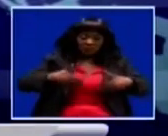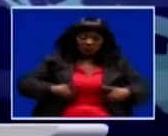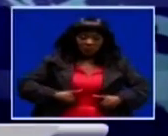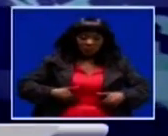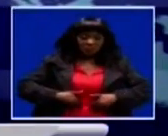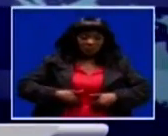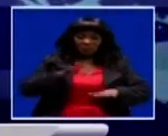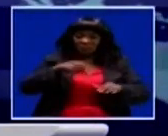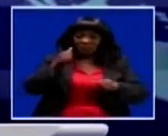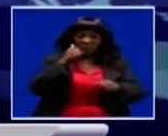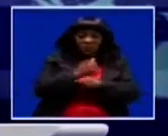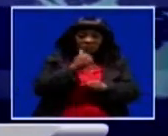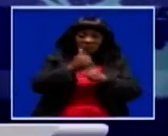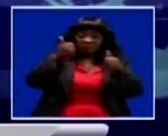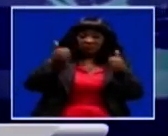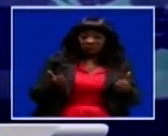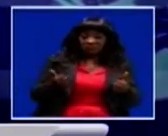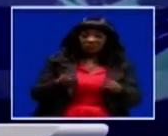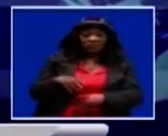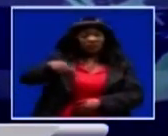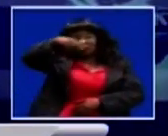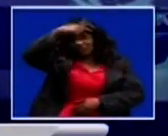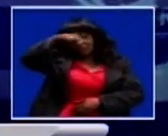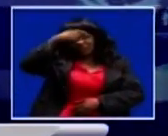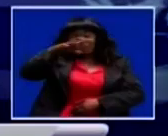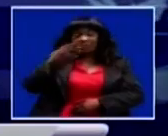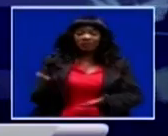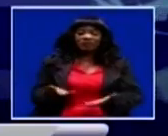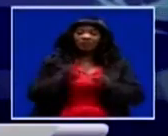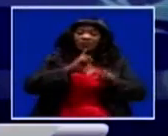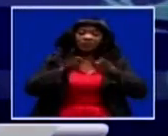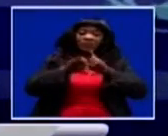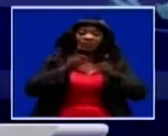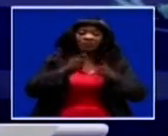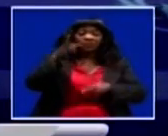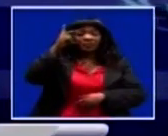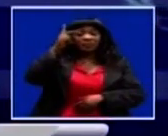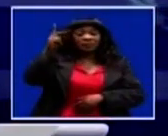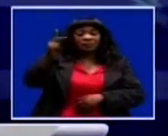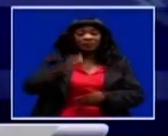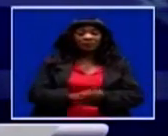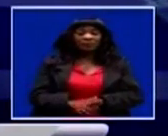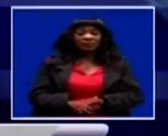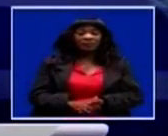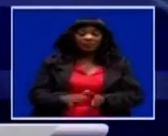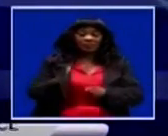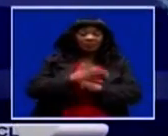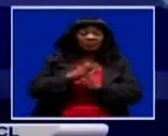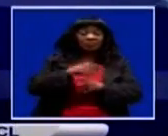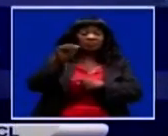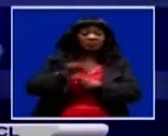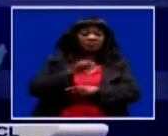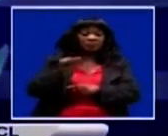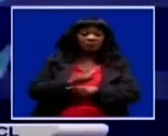become unproductive. Speaking at a graduation ceremony for youths from across Kitwe who took part in entrepreneurship